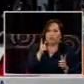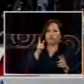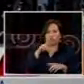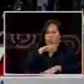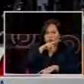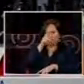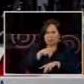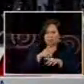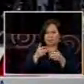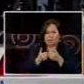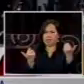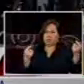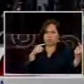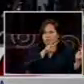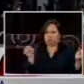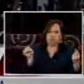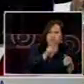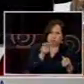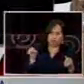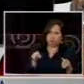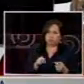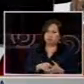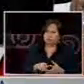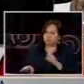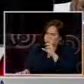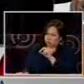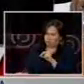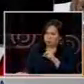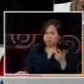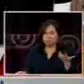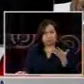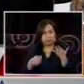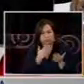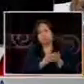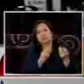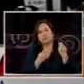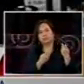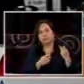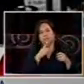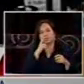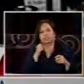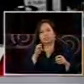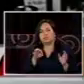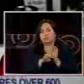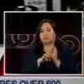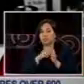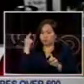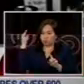Dahil in order to avoid any perception that the ultimate objective of this trial is other than the rendition of